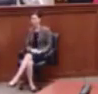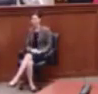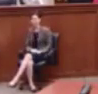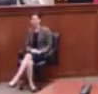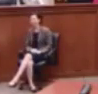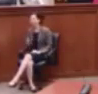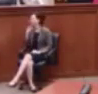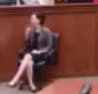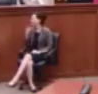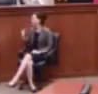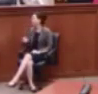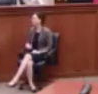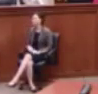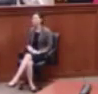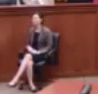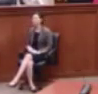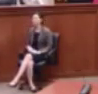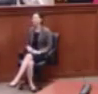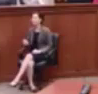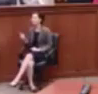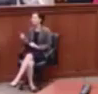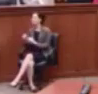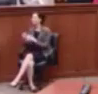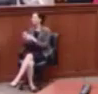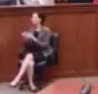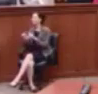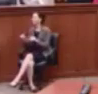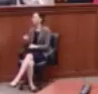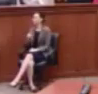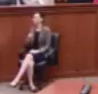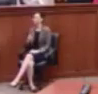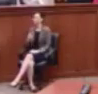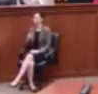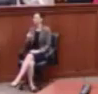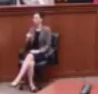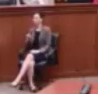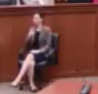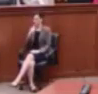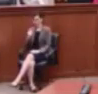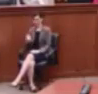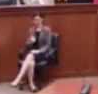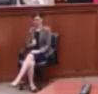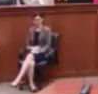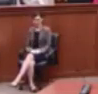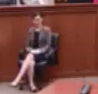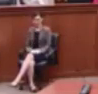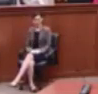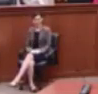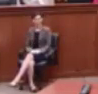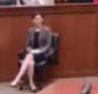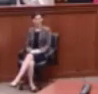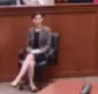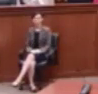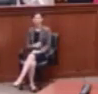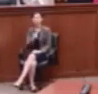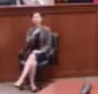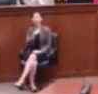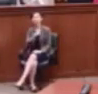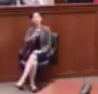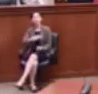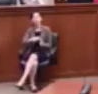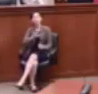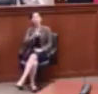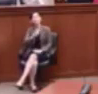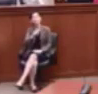great. Thank you so much. We have one more comment card. Dr. Vosper, would you like to come forward? And Grace, welcome to your first